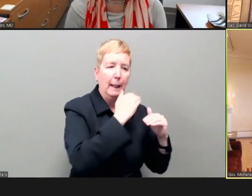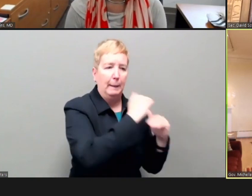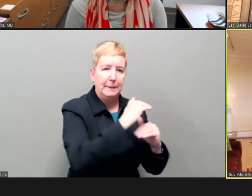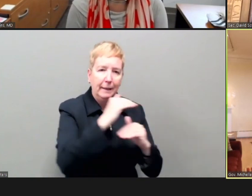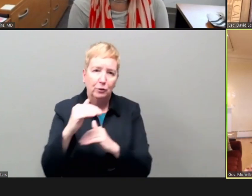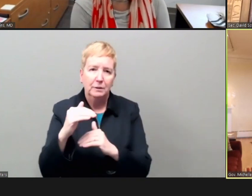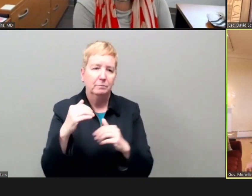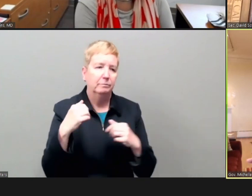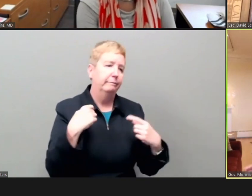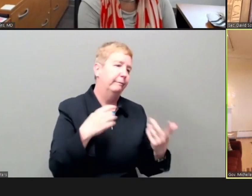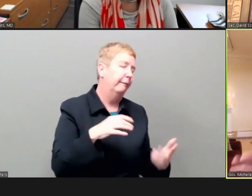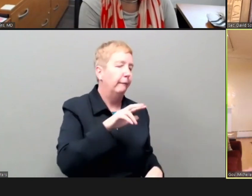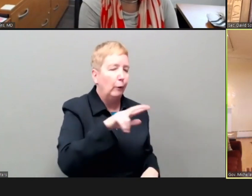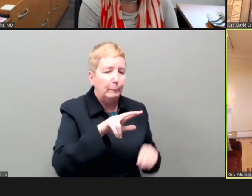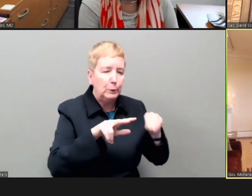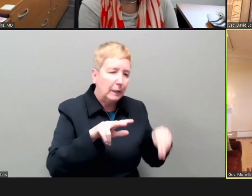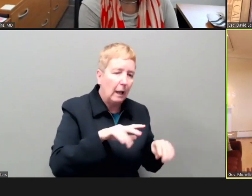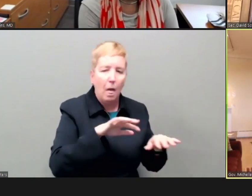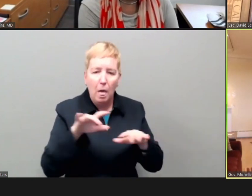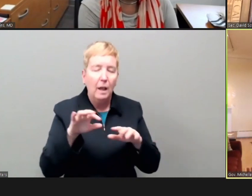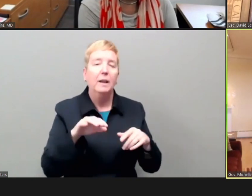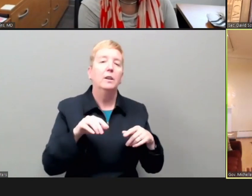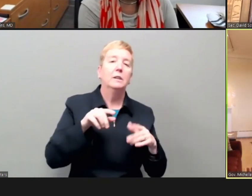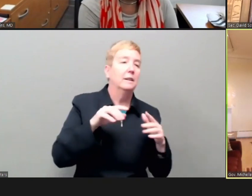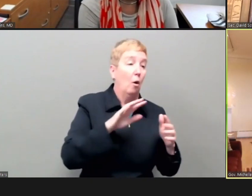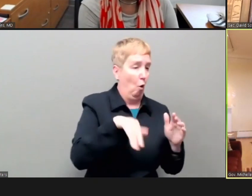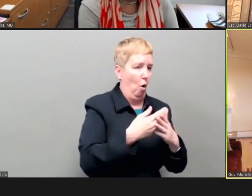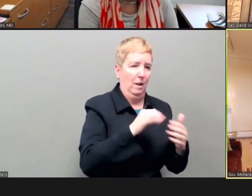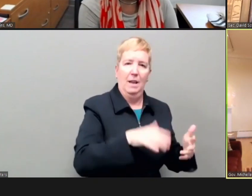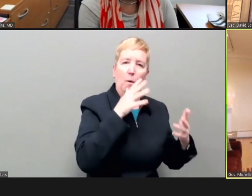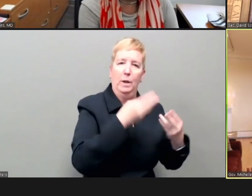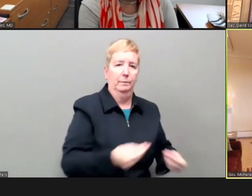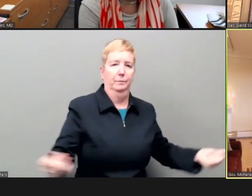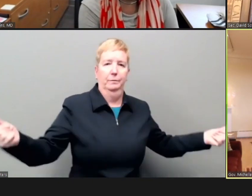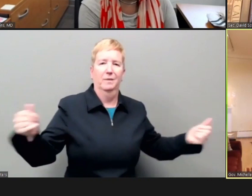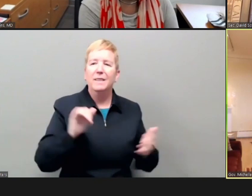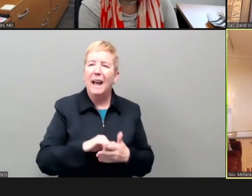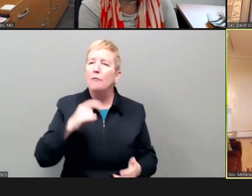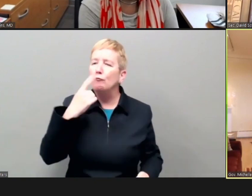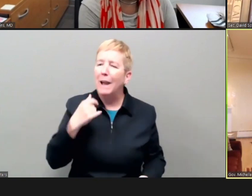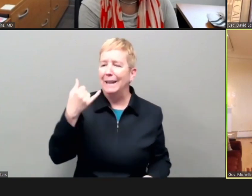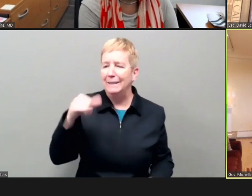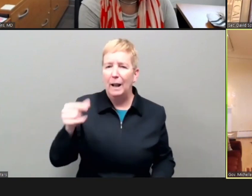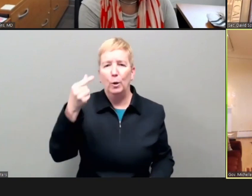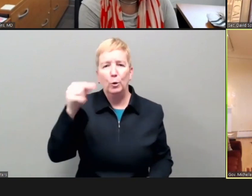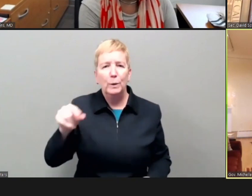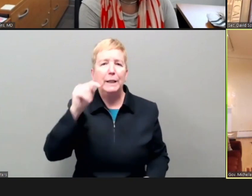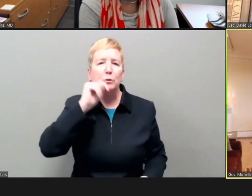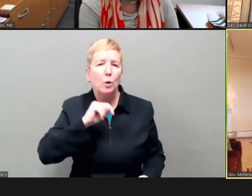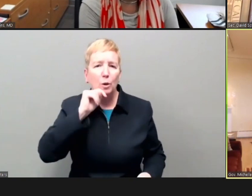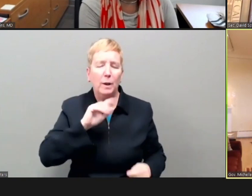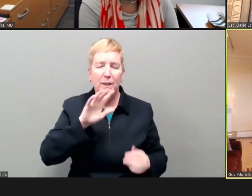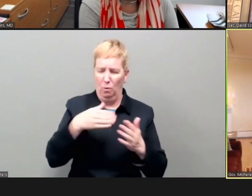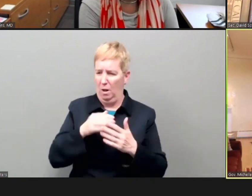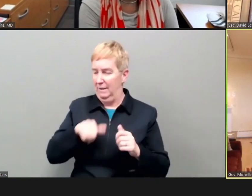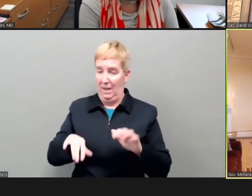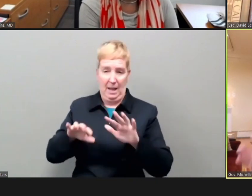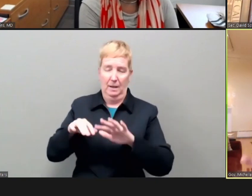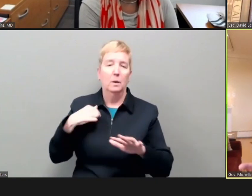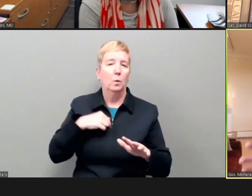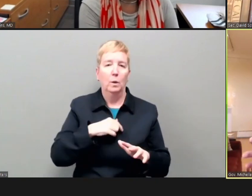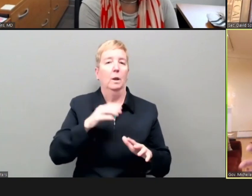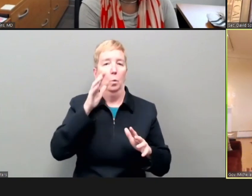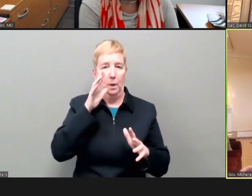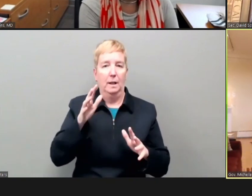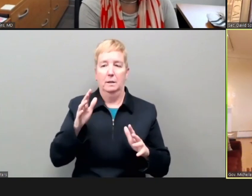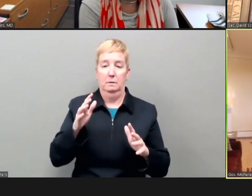away. So having to navigate in our red, yellow, green, turquoise, and to think about that, we